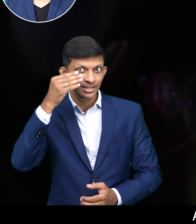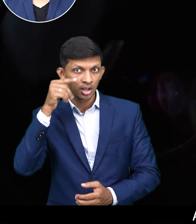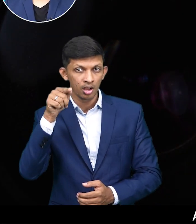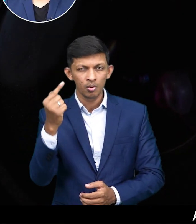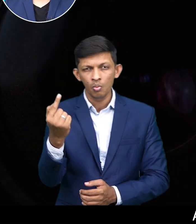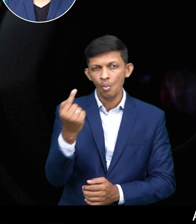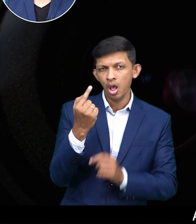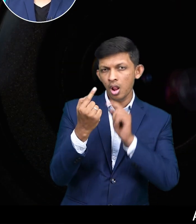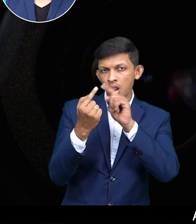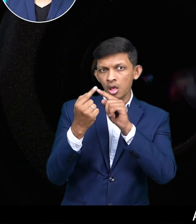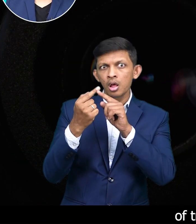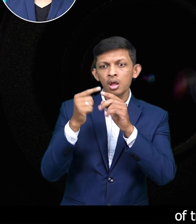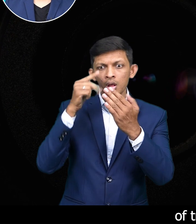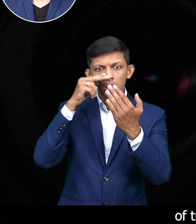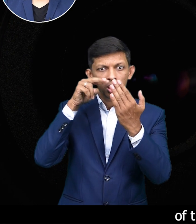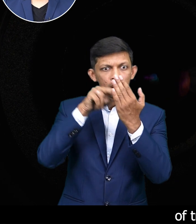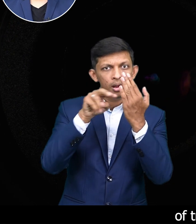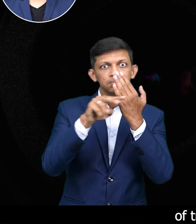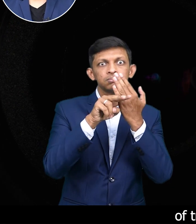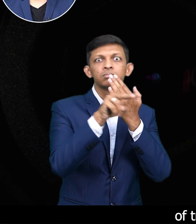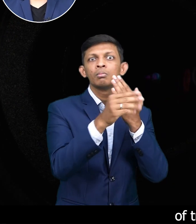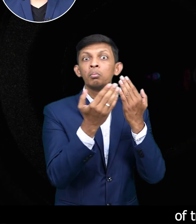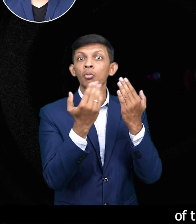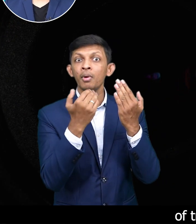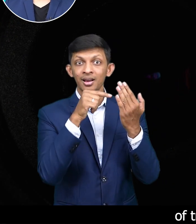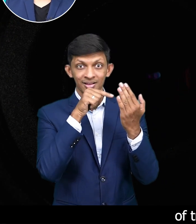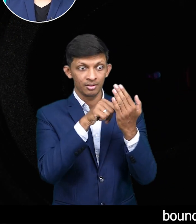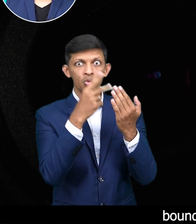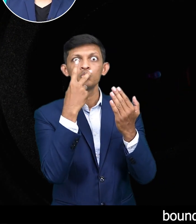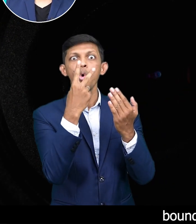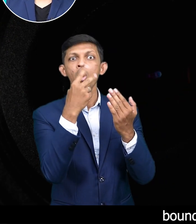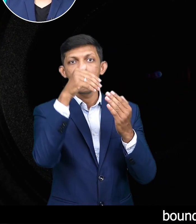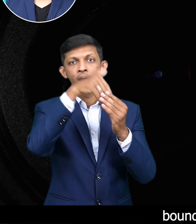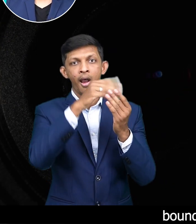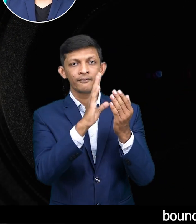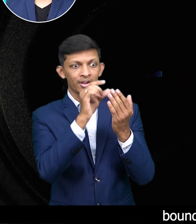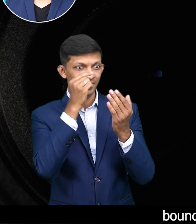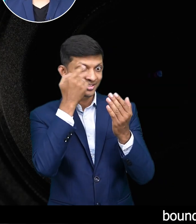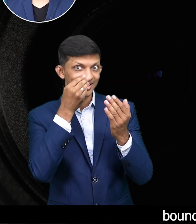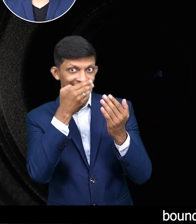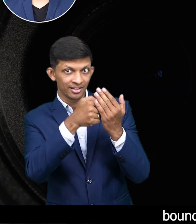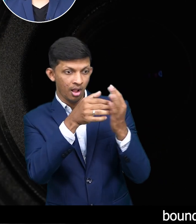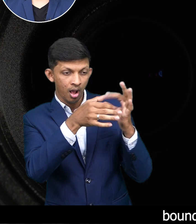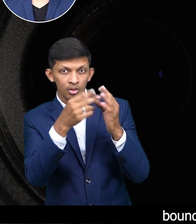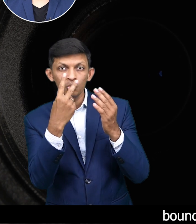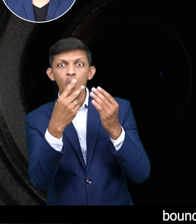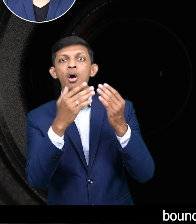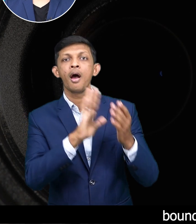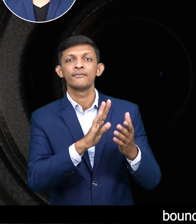A lens is a single piece of transparent glass material bound by two spherical surfaces.